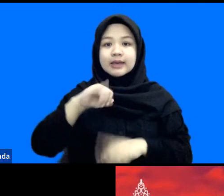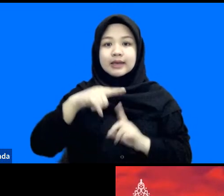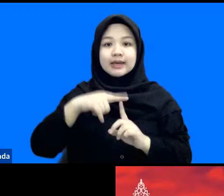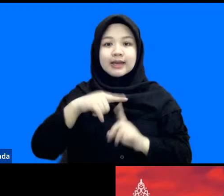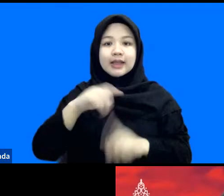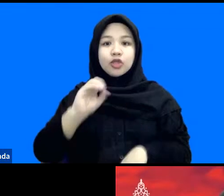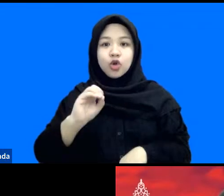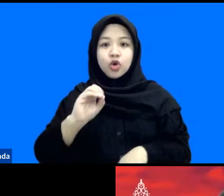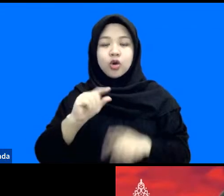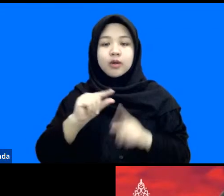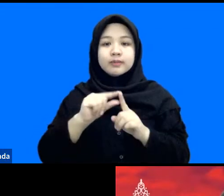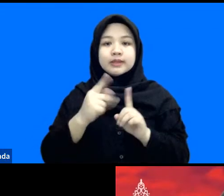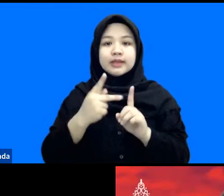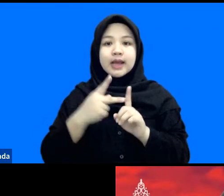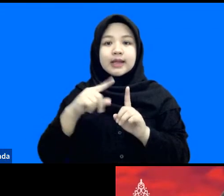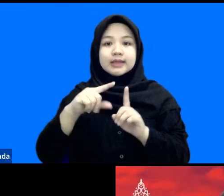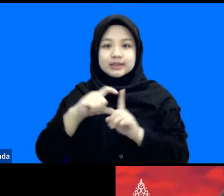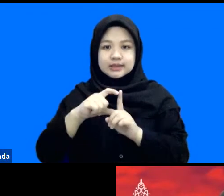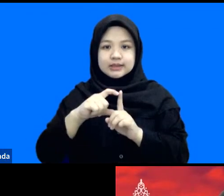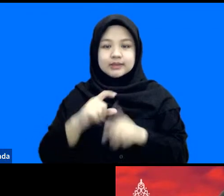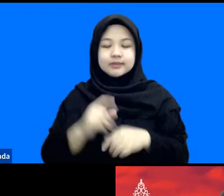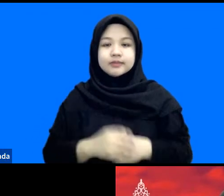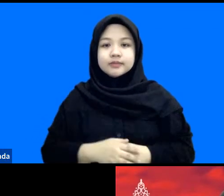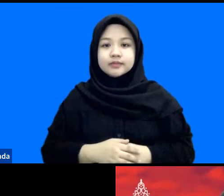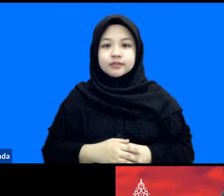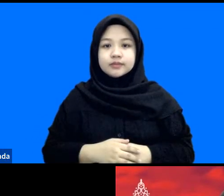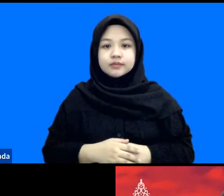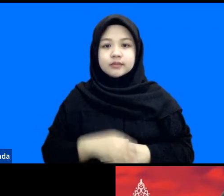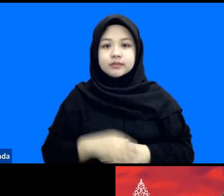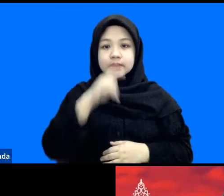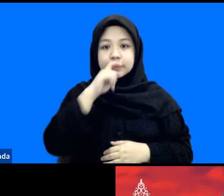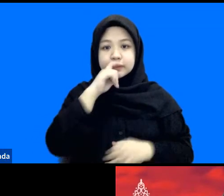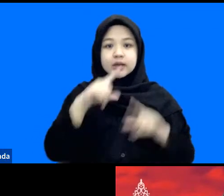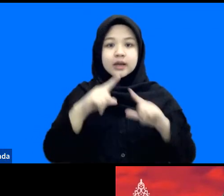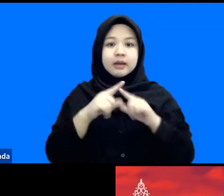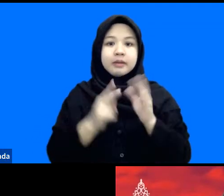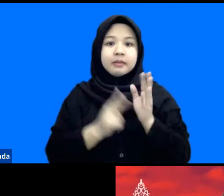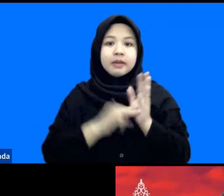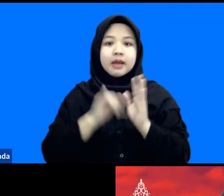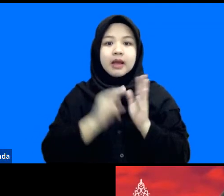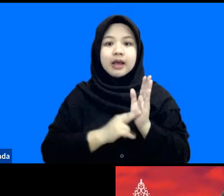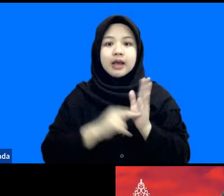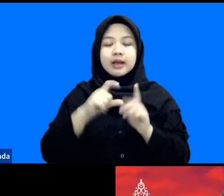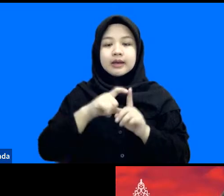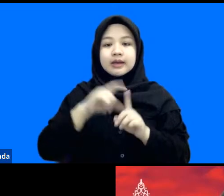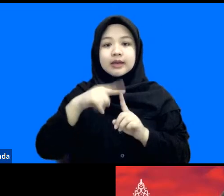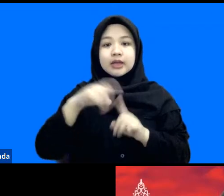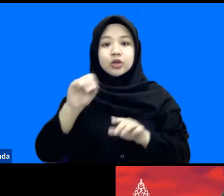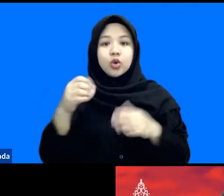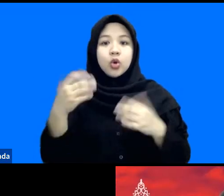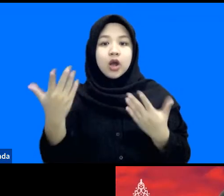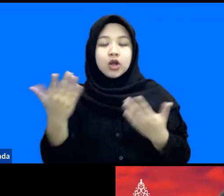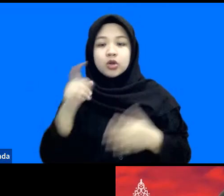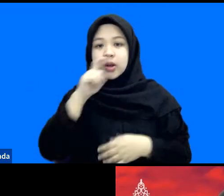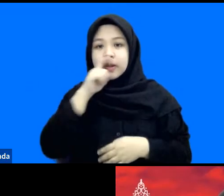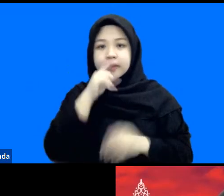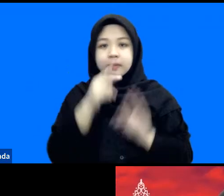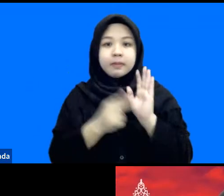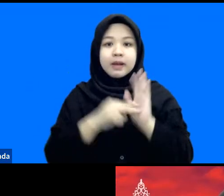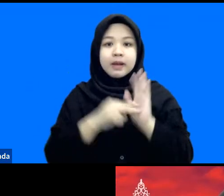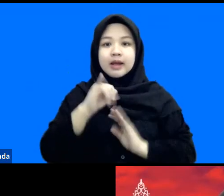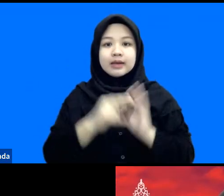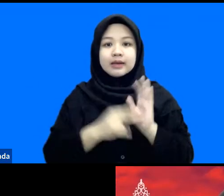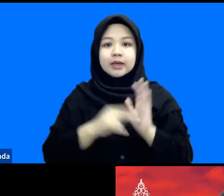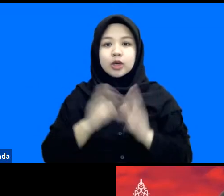It's also known as Pak Nino. Is the co-chair of the G20 Education's Working Group. He's also the head